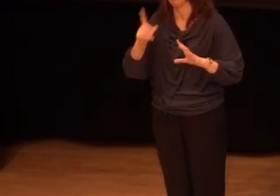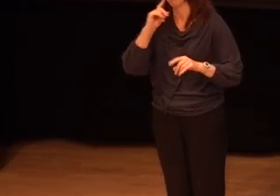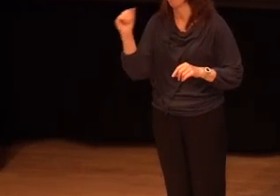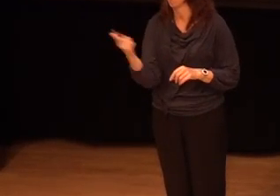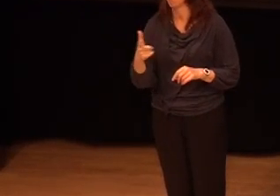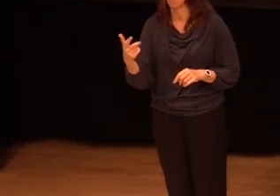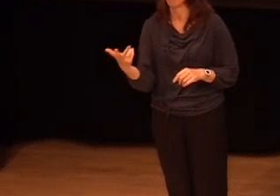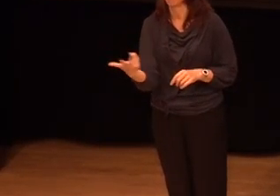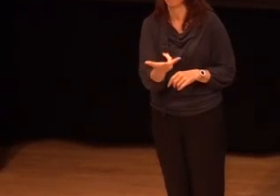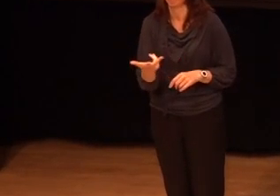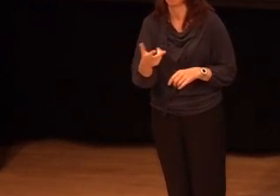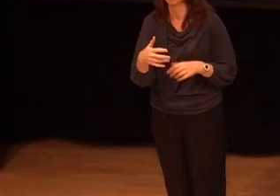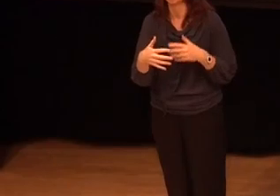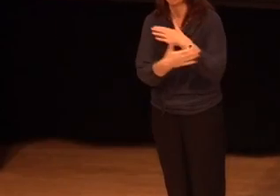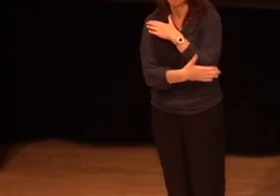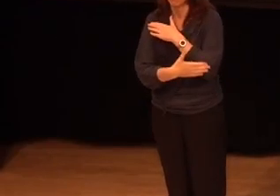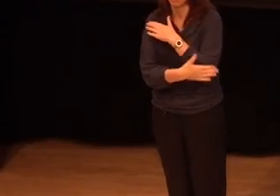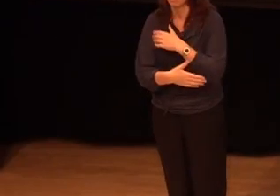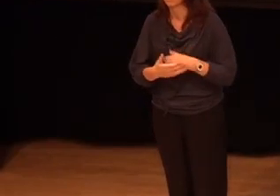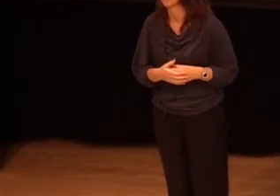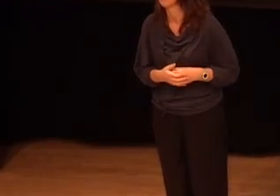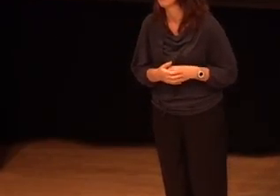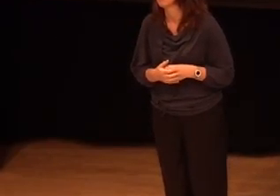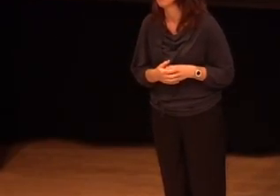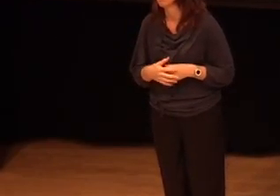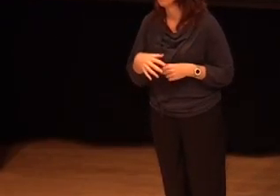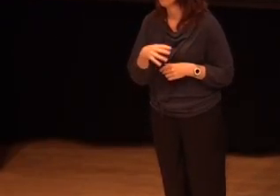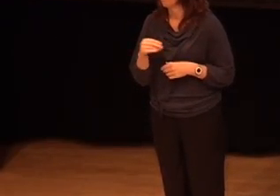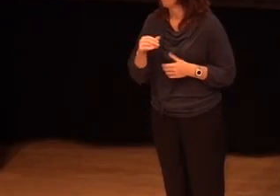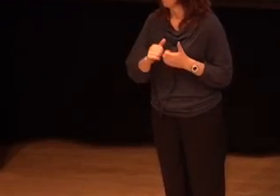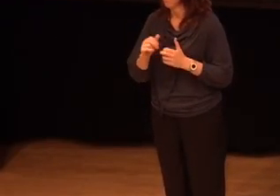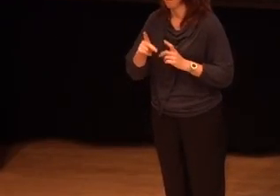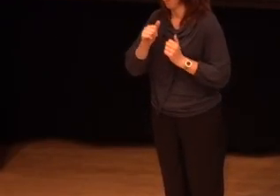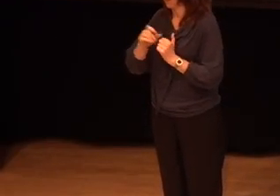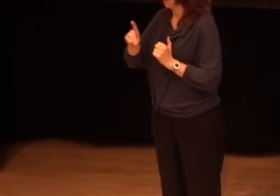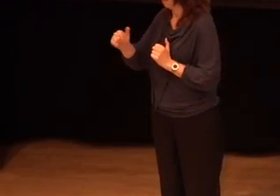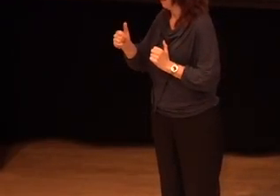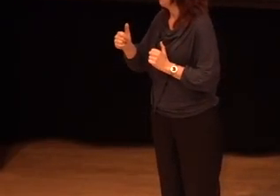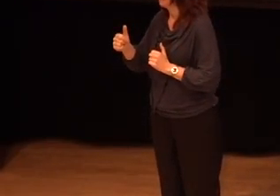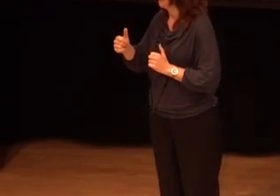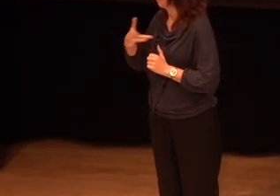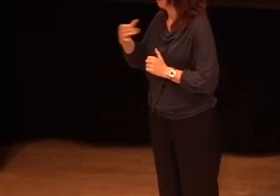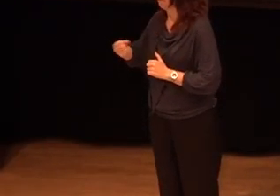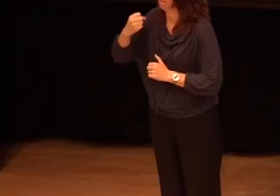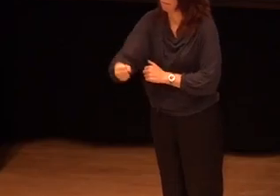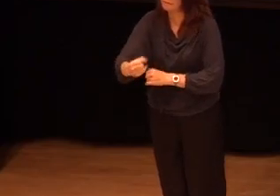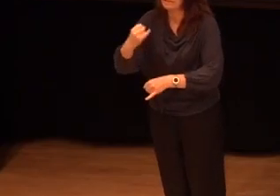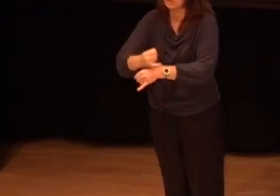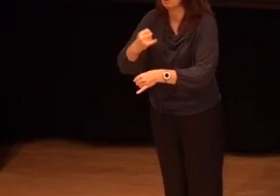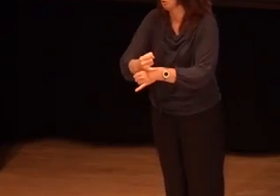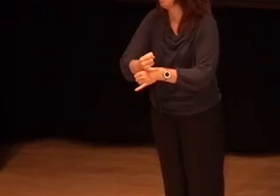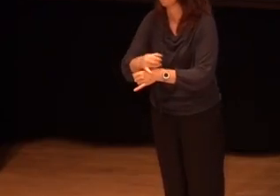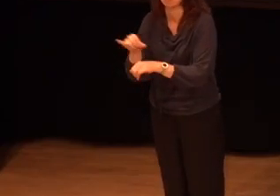countries. And the institutionalization of people with disabilities, that's also